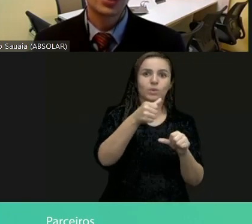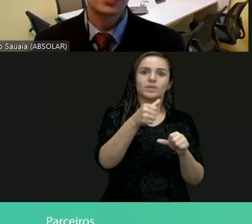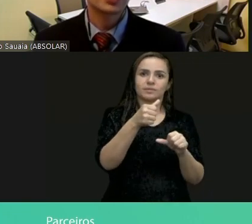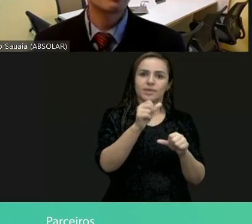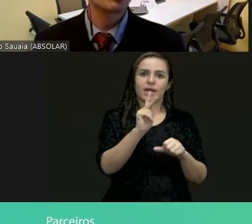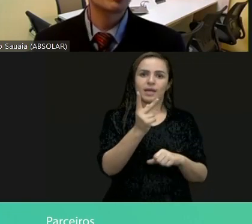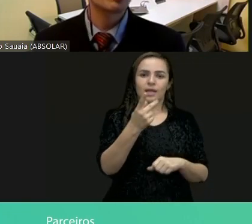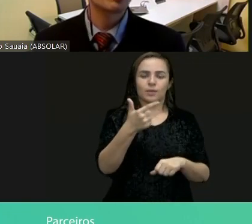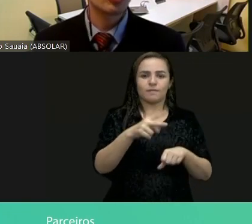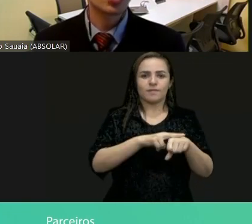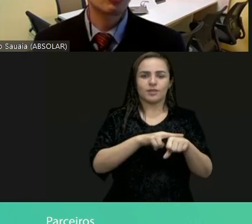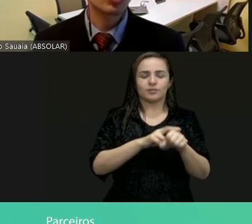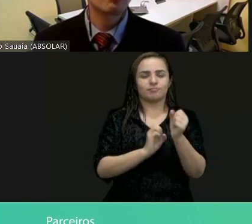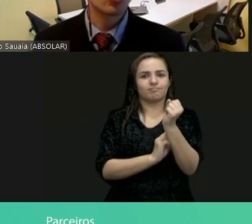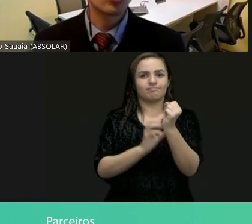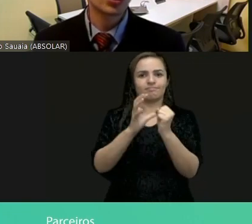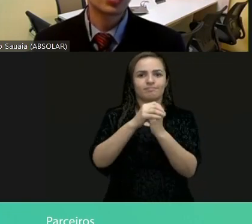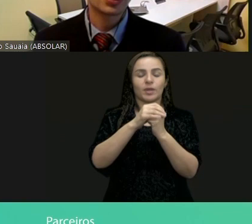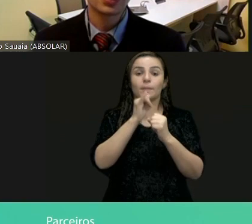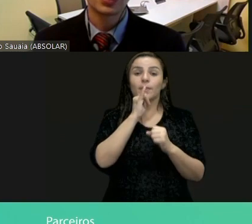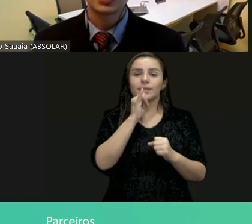more sustainable hydrogen.